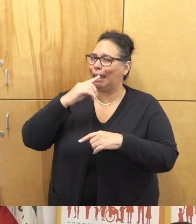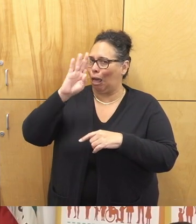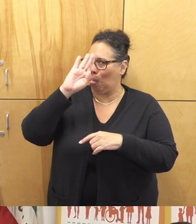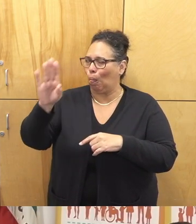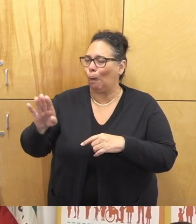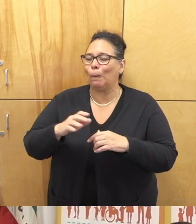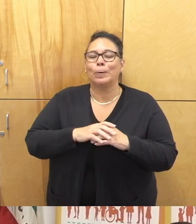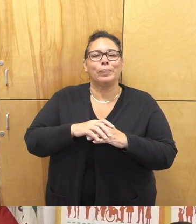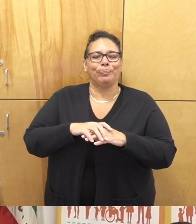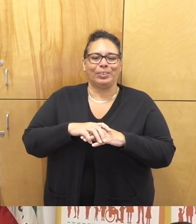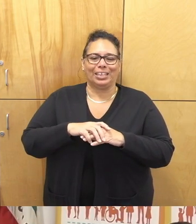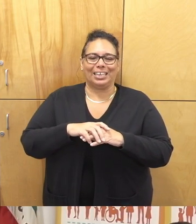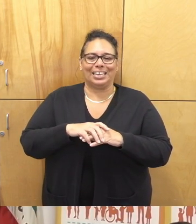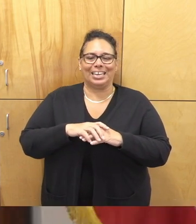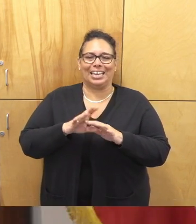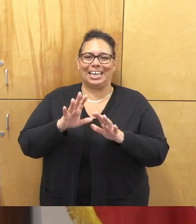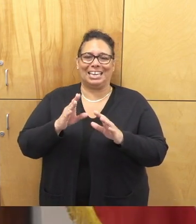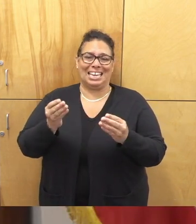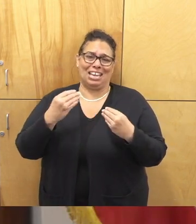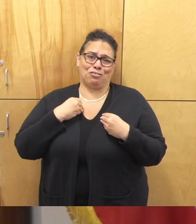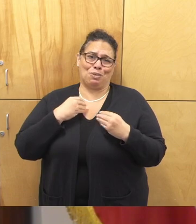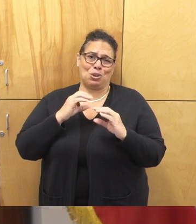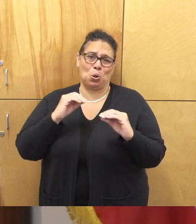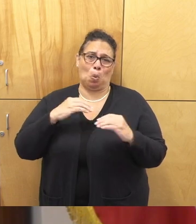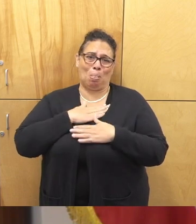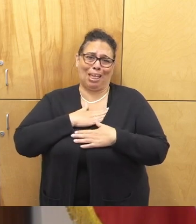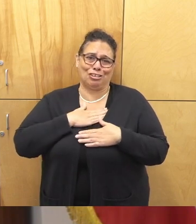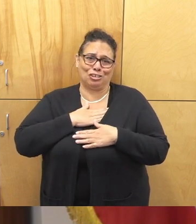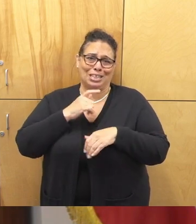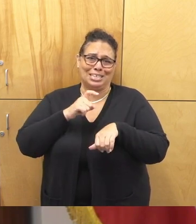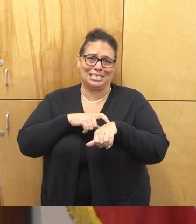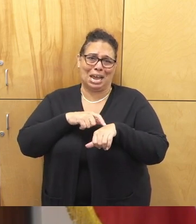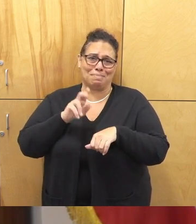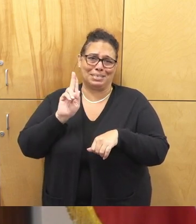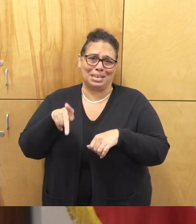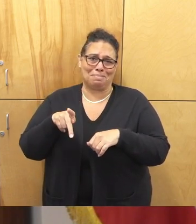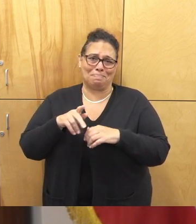Okay. And it gives me no pleasure to tell you that your All right. time is up.